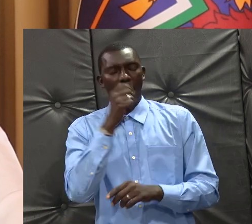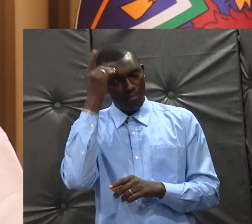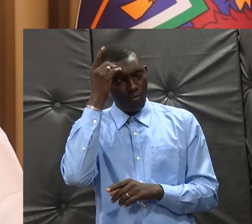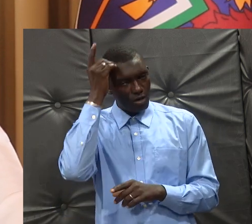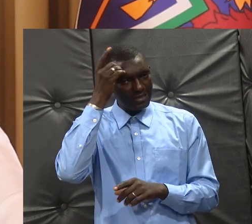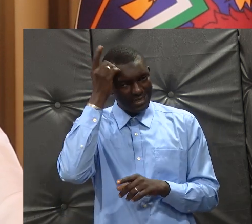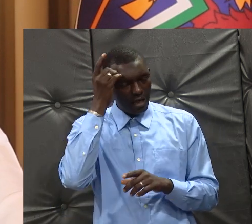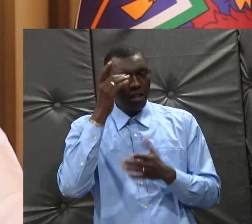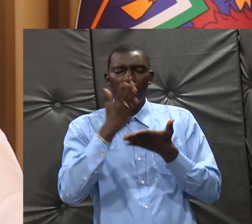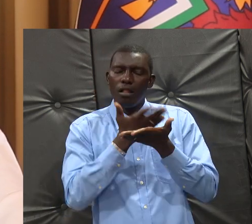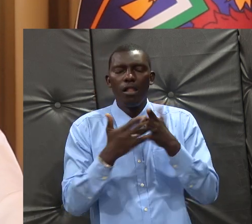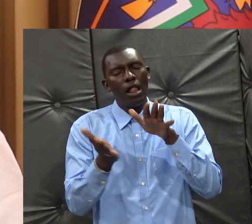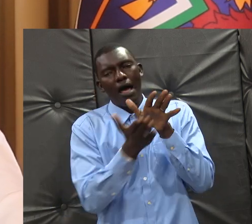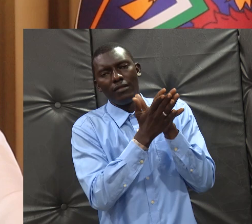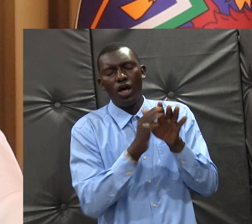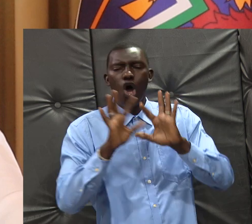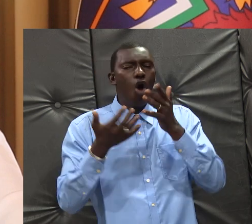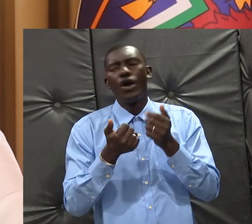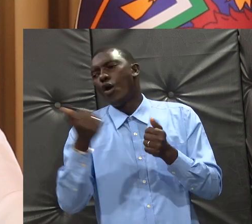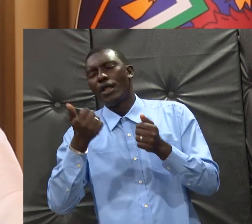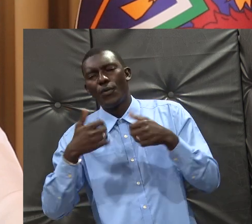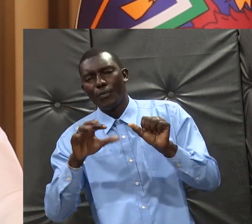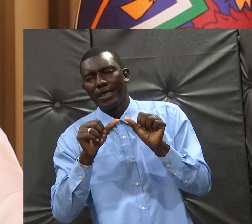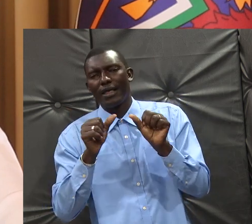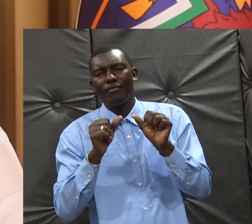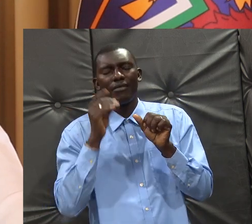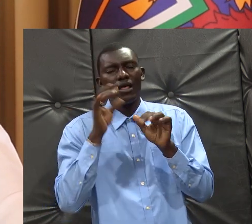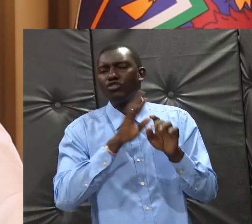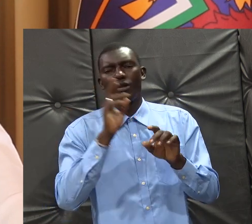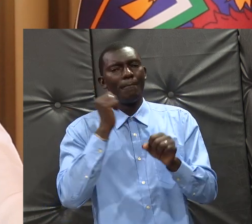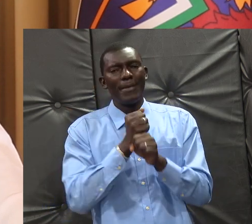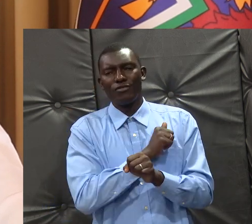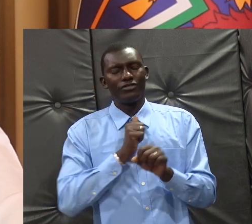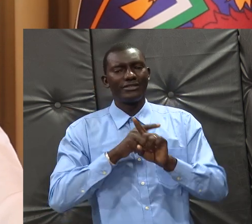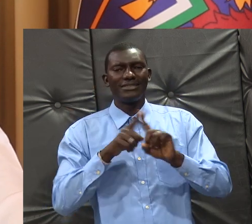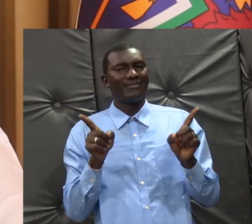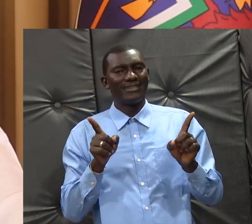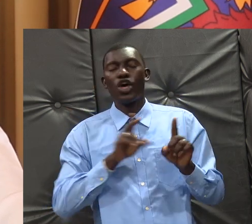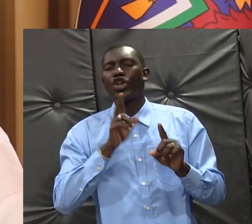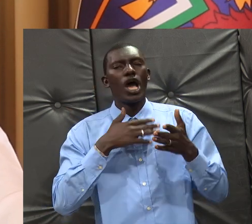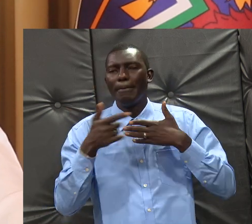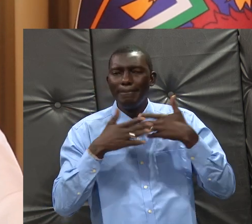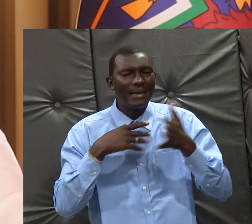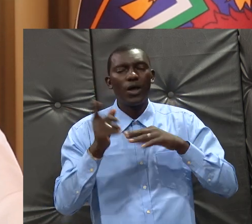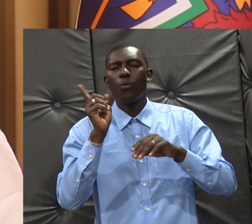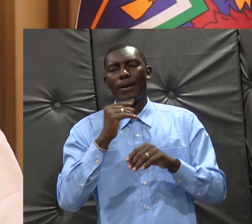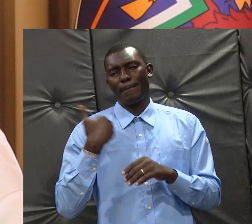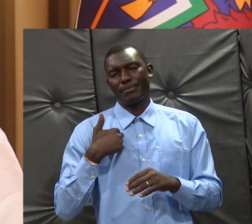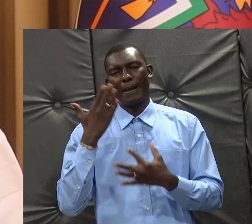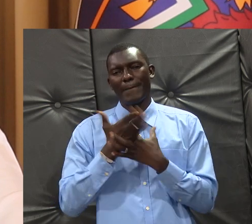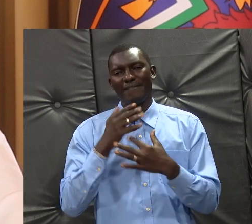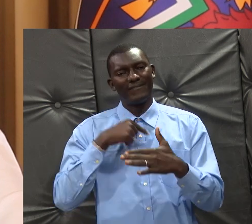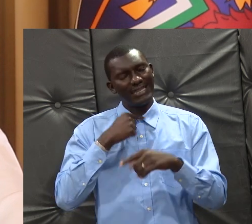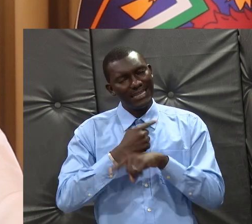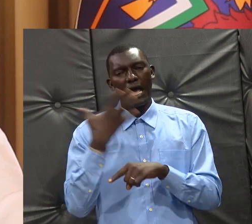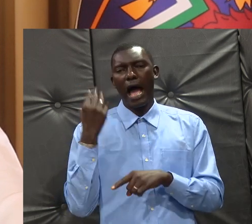what status we hold. We must jointly share the land and the natural resources within it. In